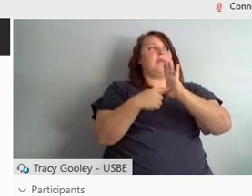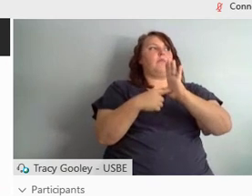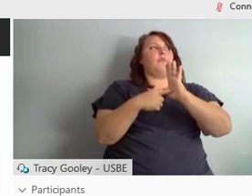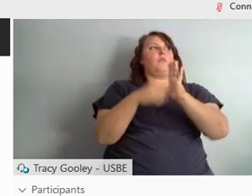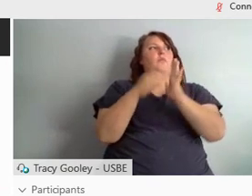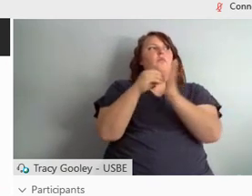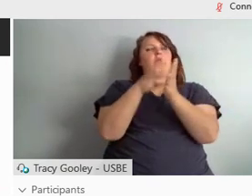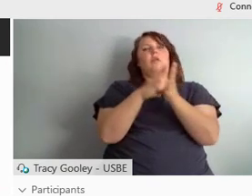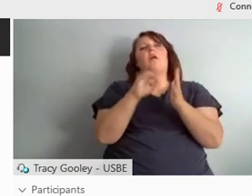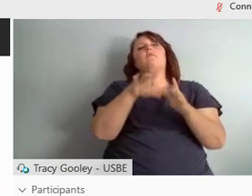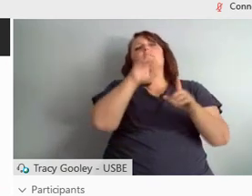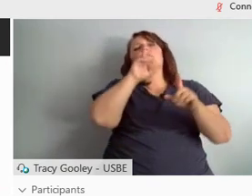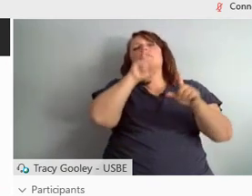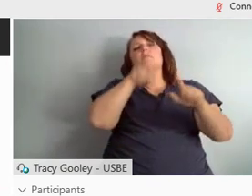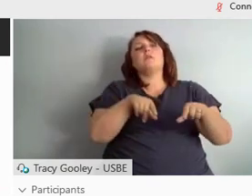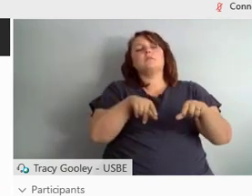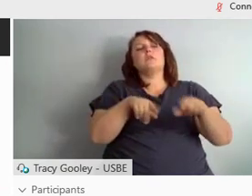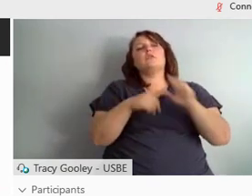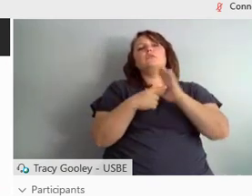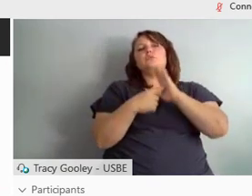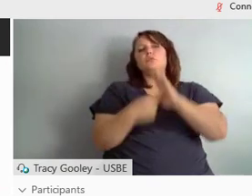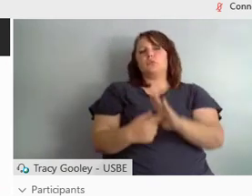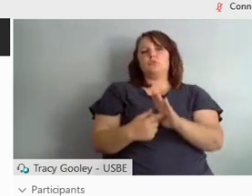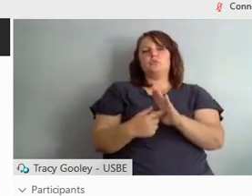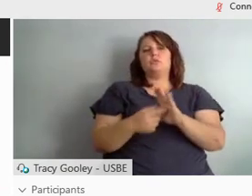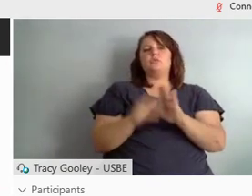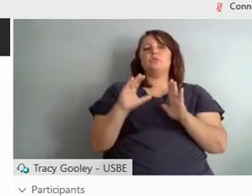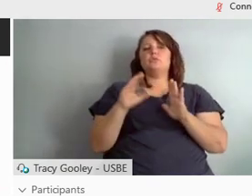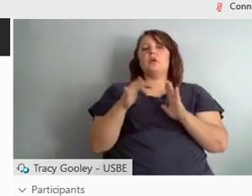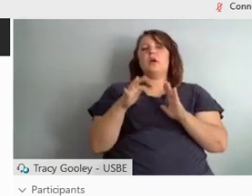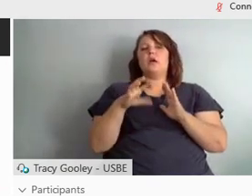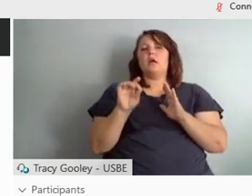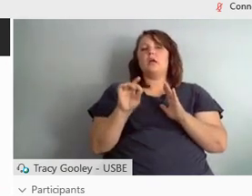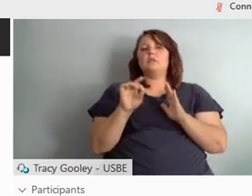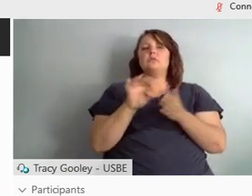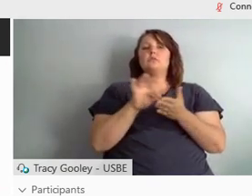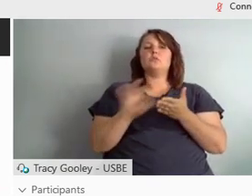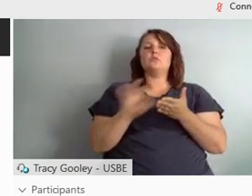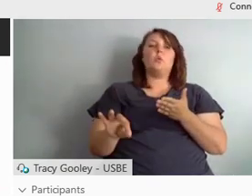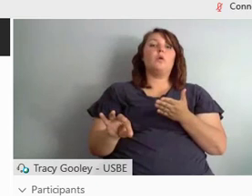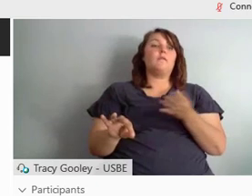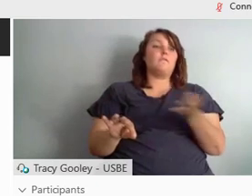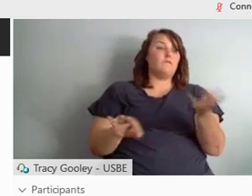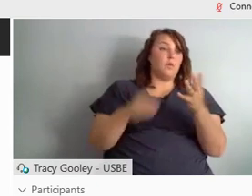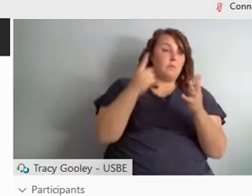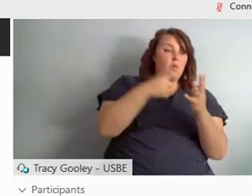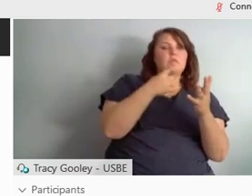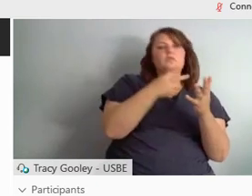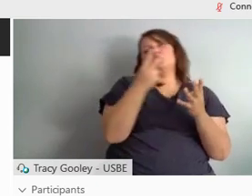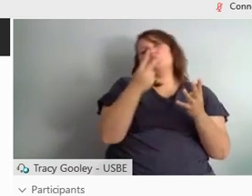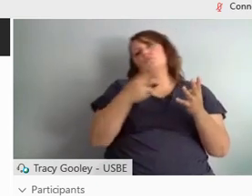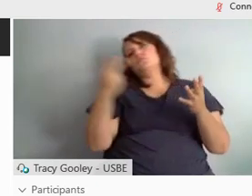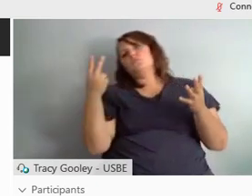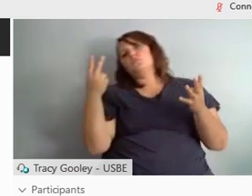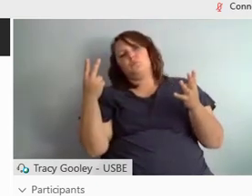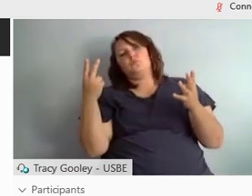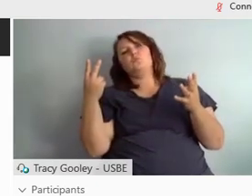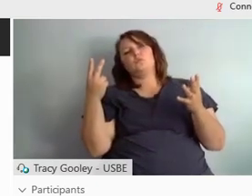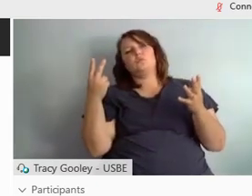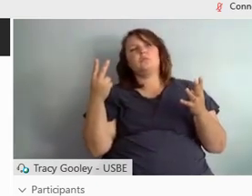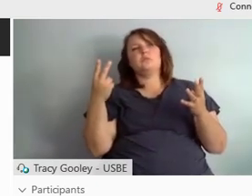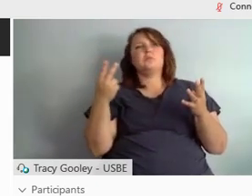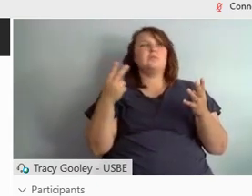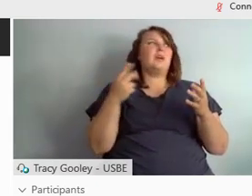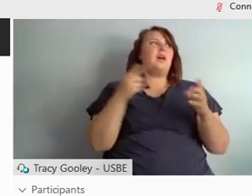response that shows you the child scored 2 out of 4 points. They wouldn't receive credit for the